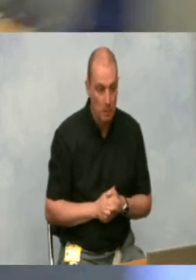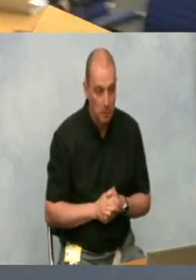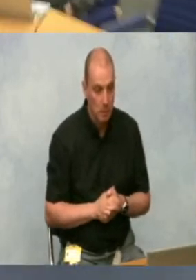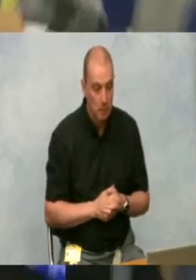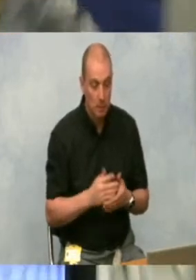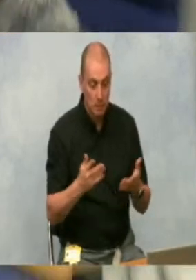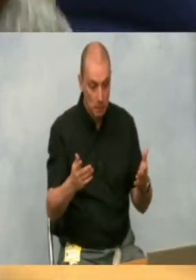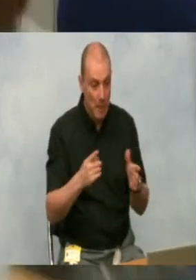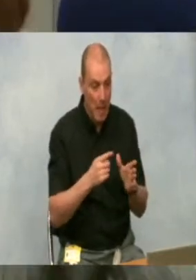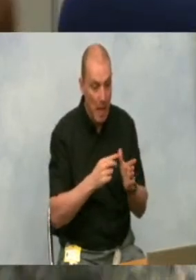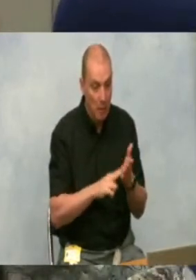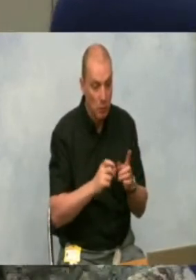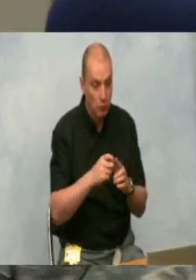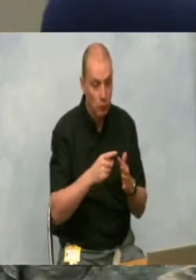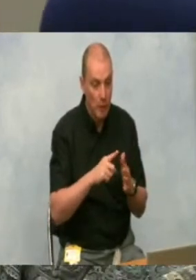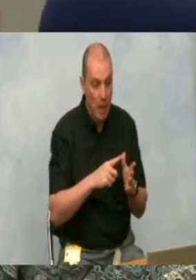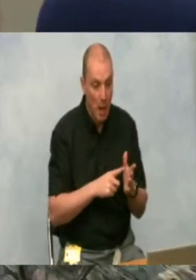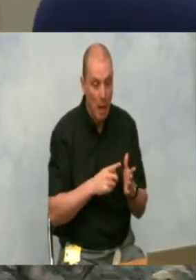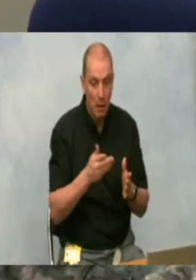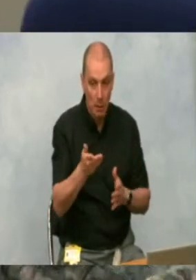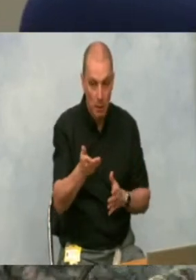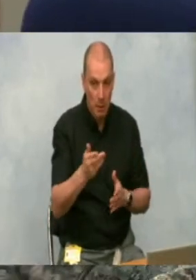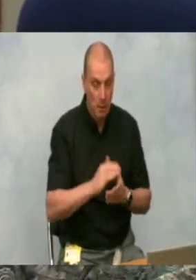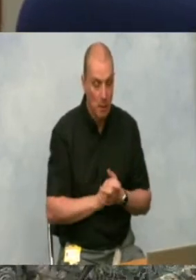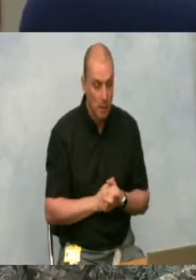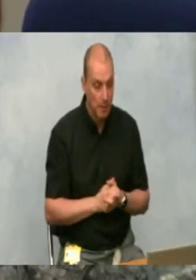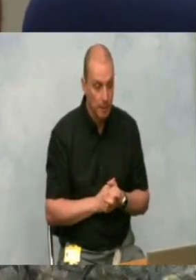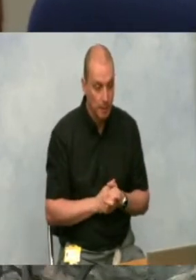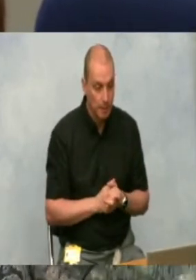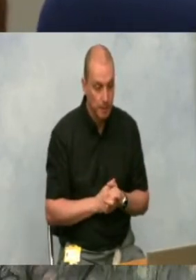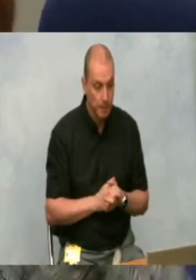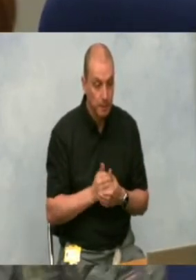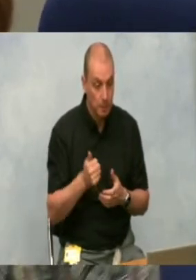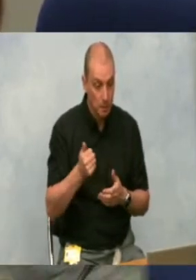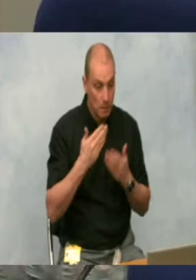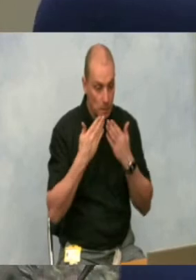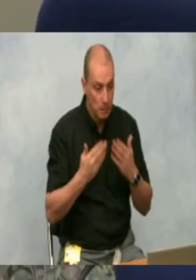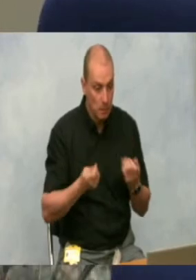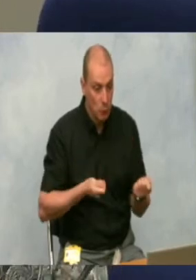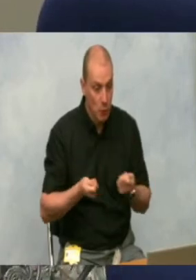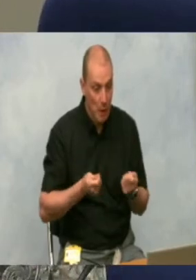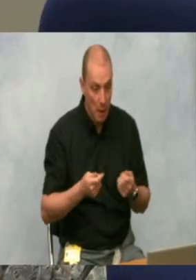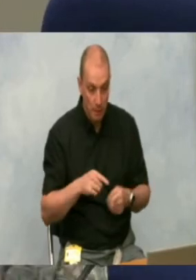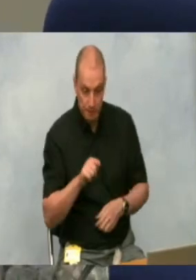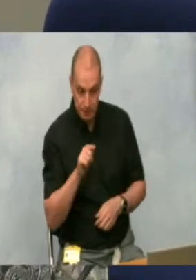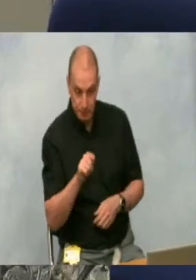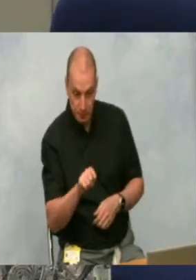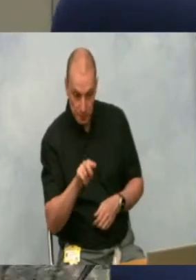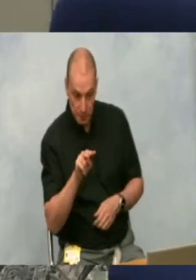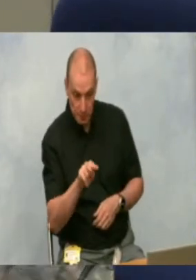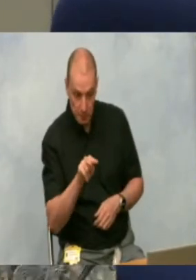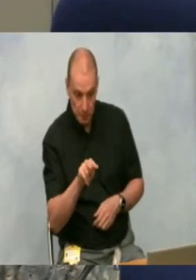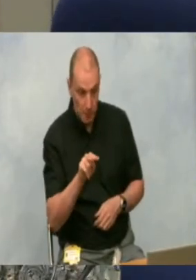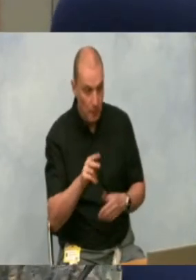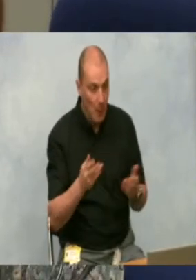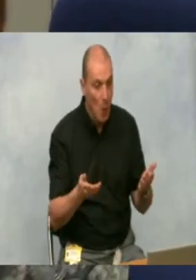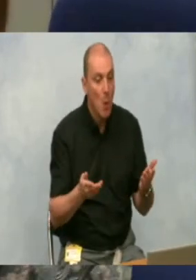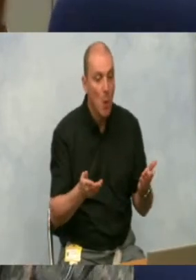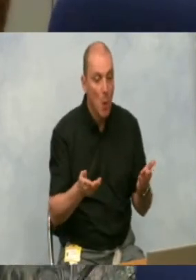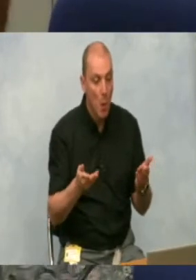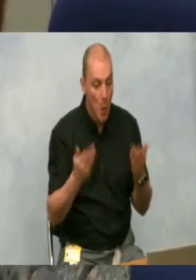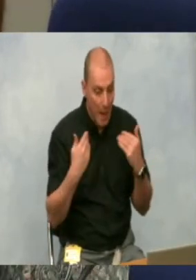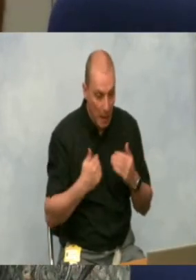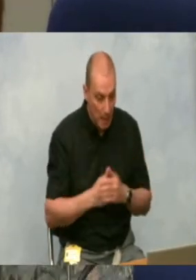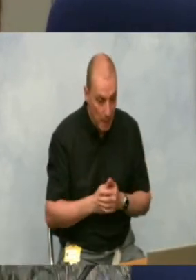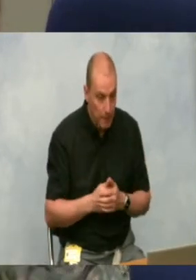Andrea? Yeah, thanks, Chair. So yeah, just obviously welcoming the building of these new houses and